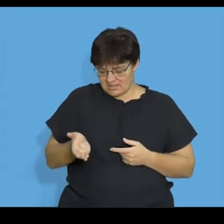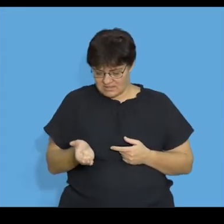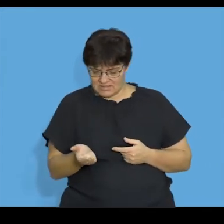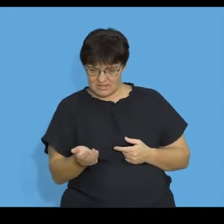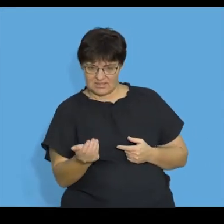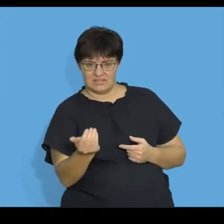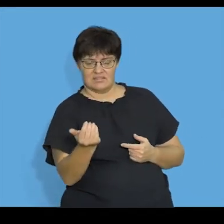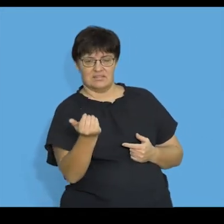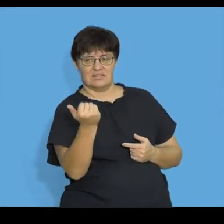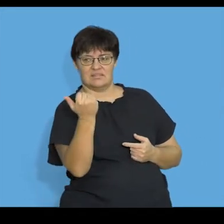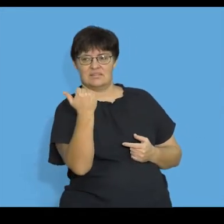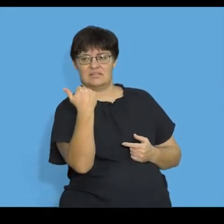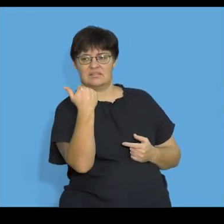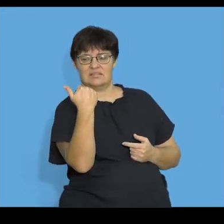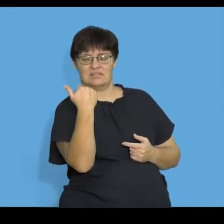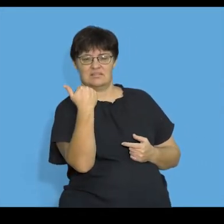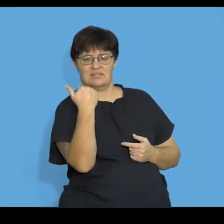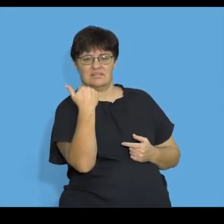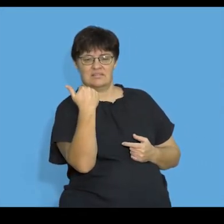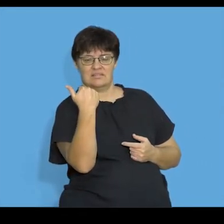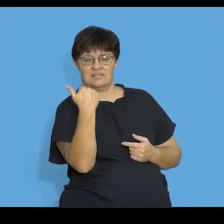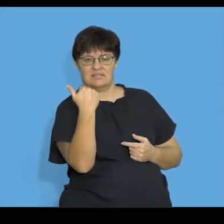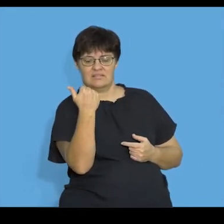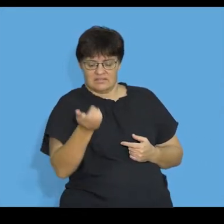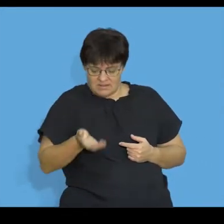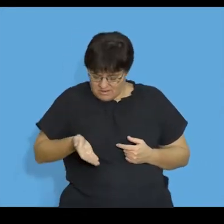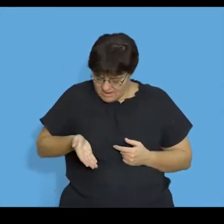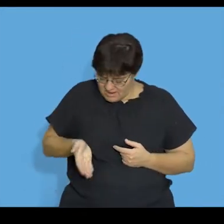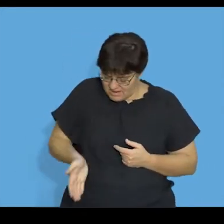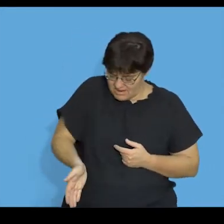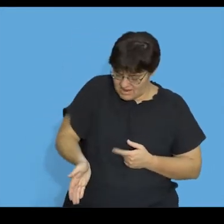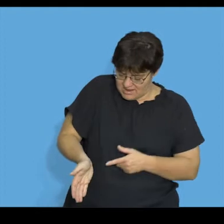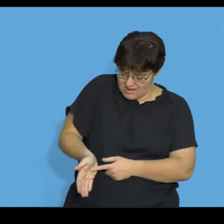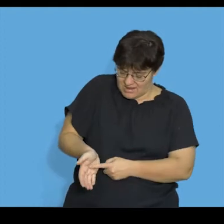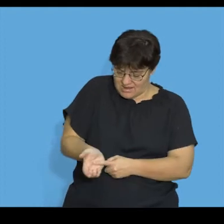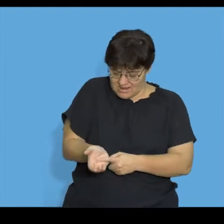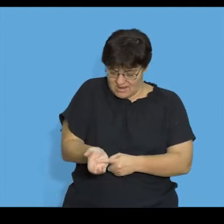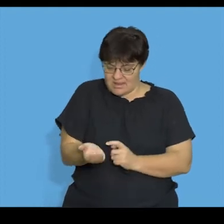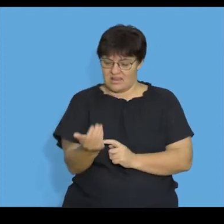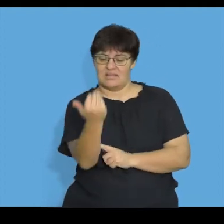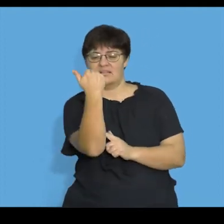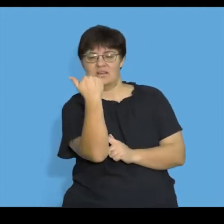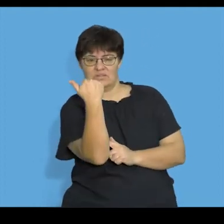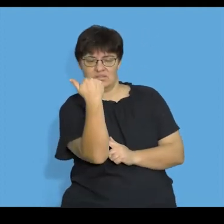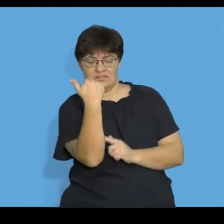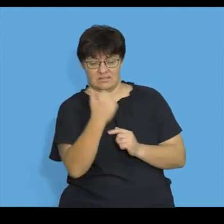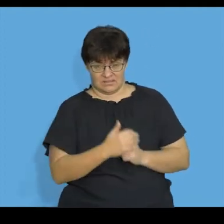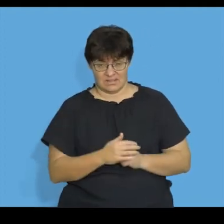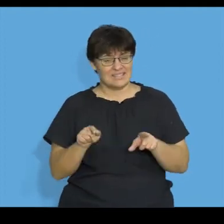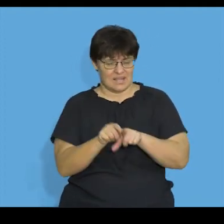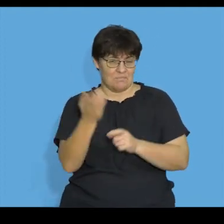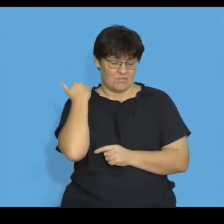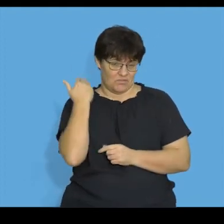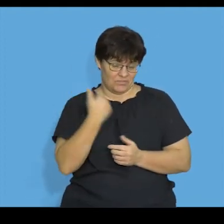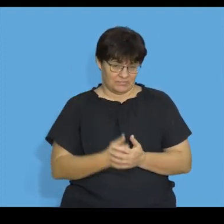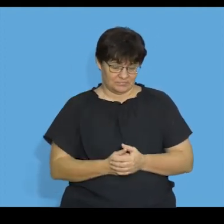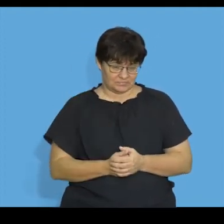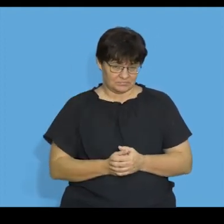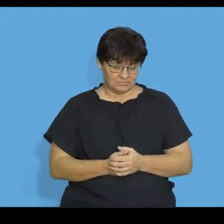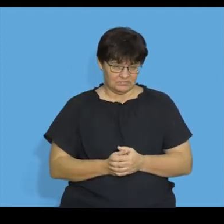on this side, and it will come out on that side, just like we had previously.